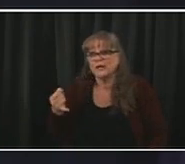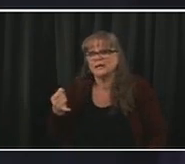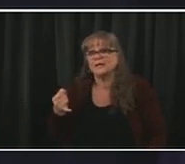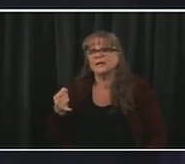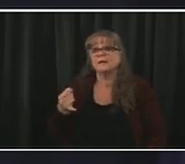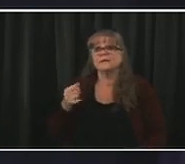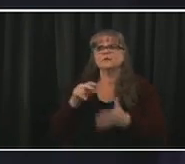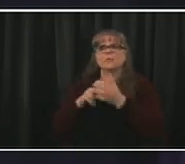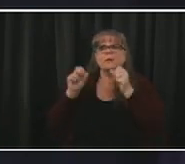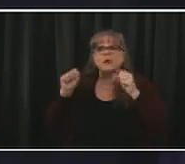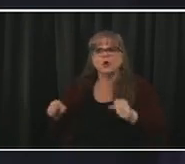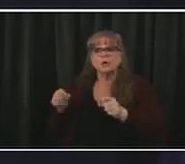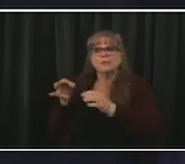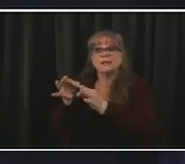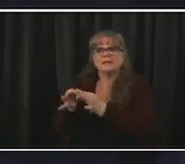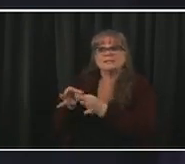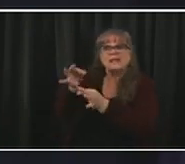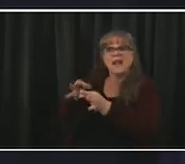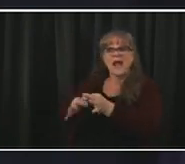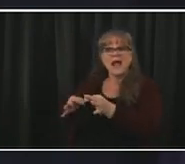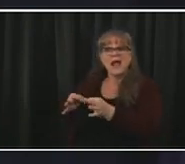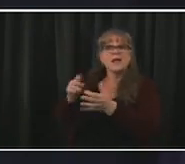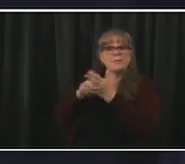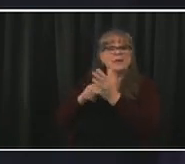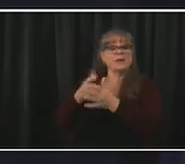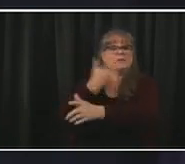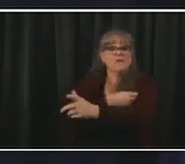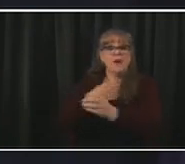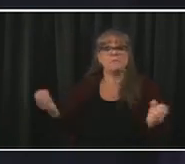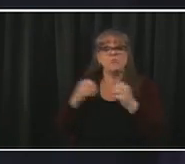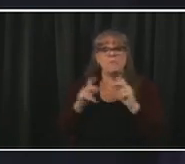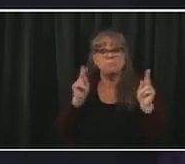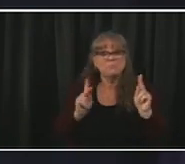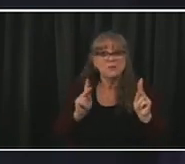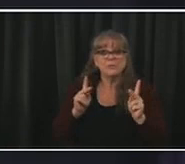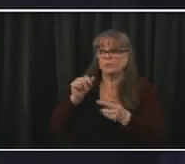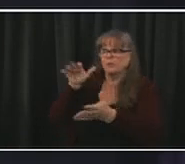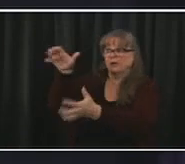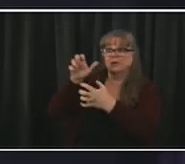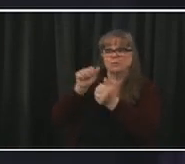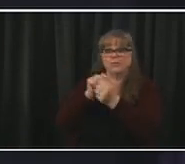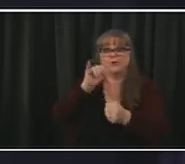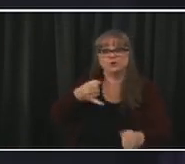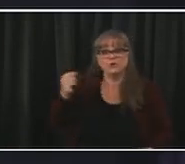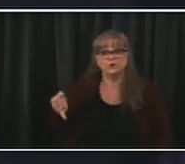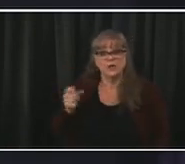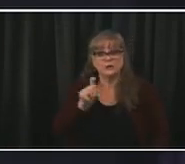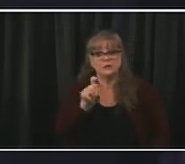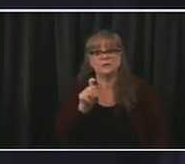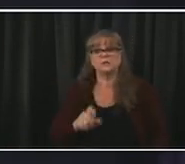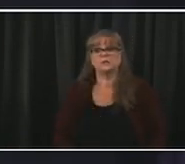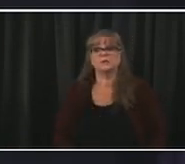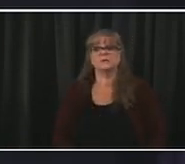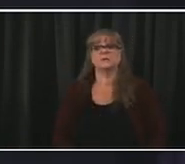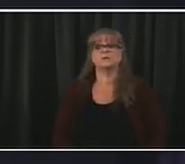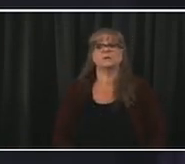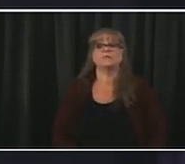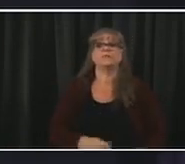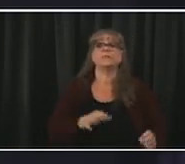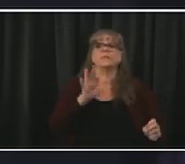vaccination clinics just to get to that larger population of Coloradans that are waiting? Our models do assume Johnson &